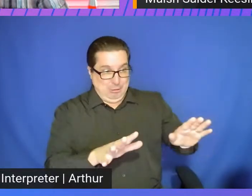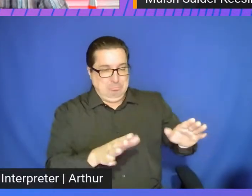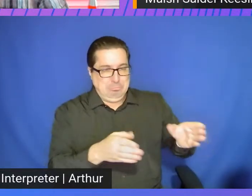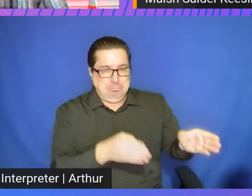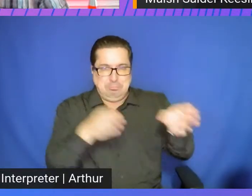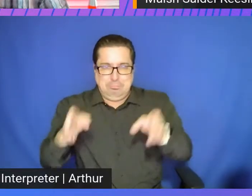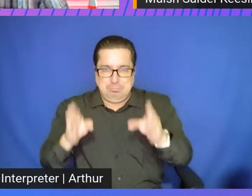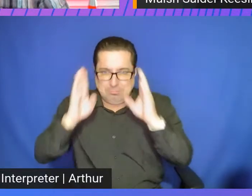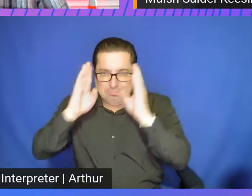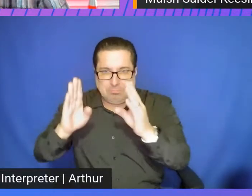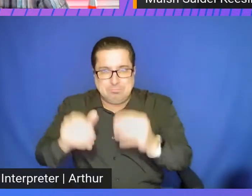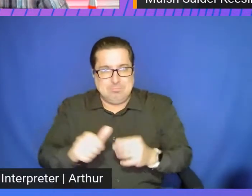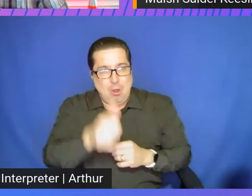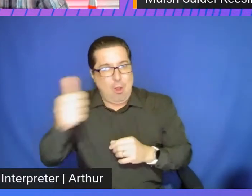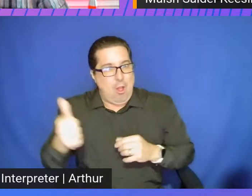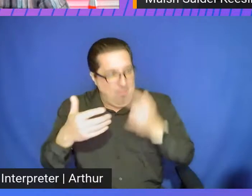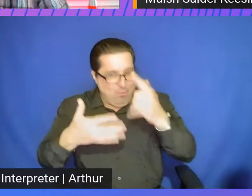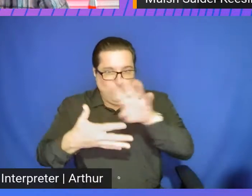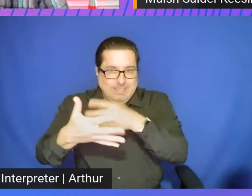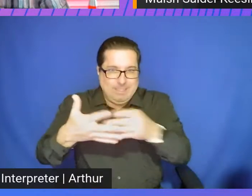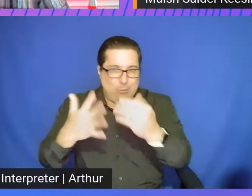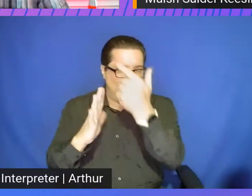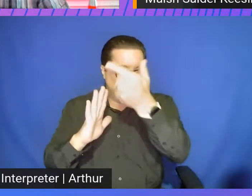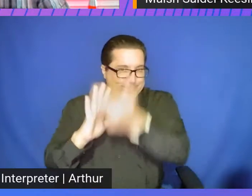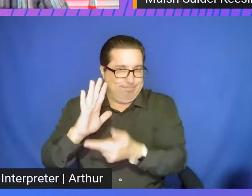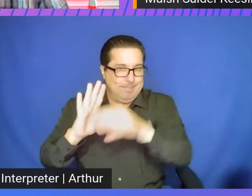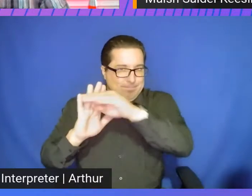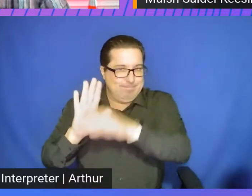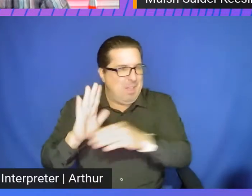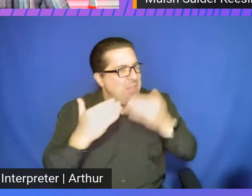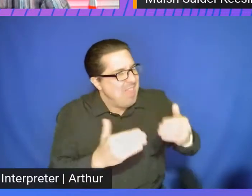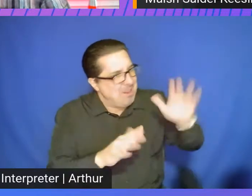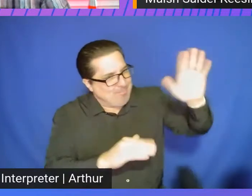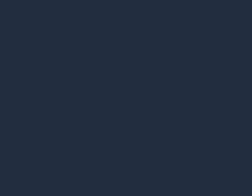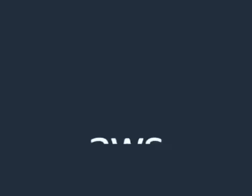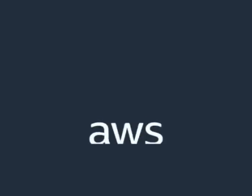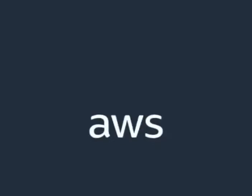the rest of the schedule. Thank you very much for your time. Thanks, Mesh.